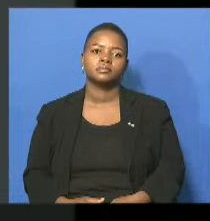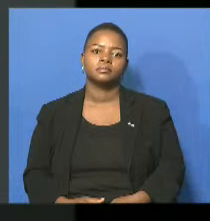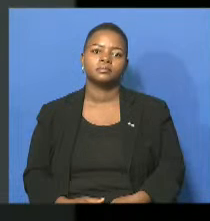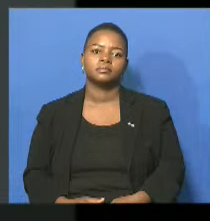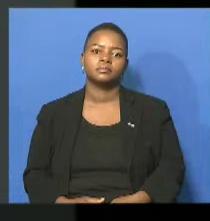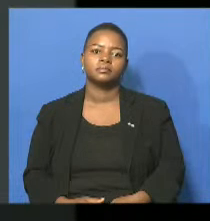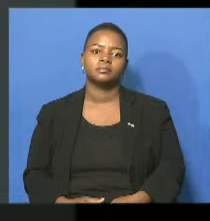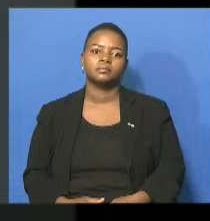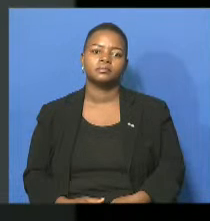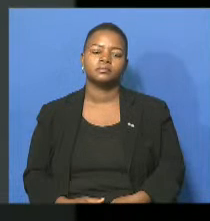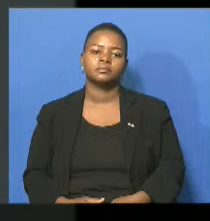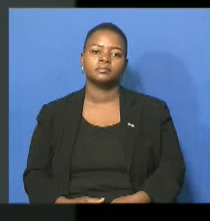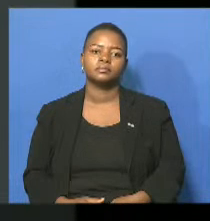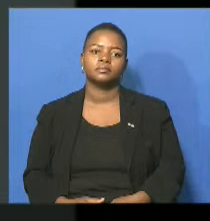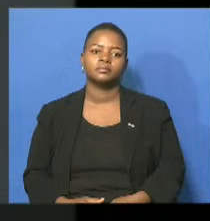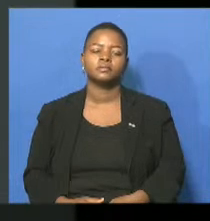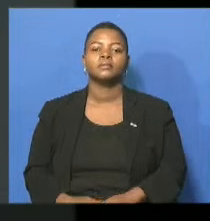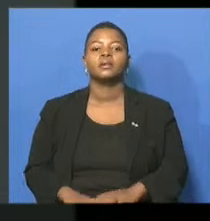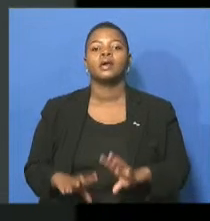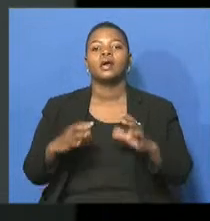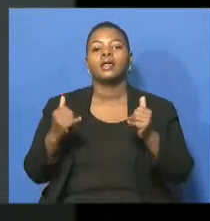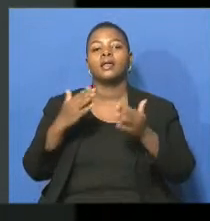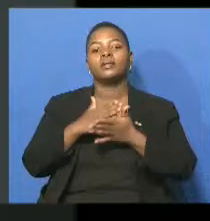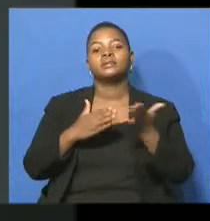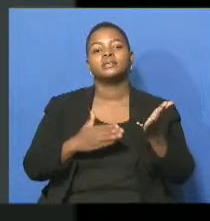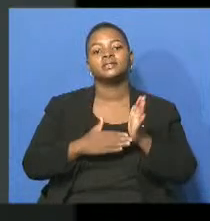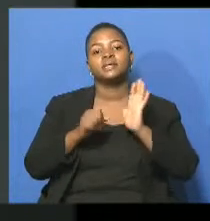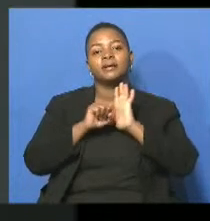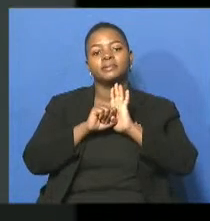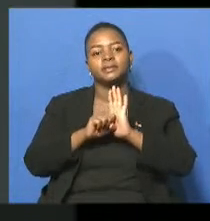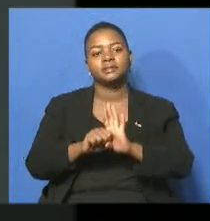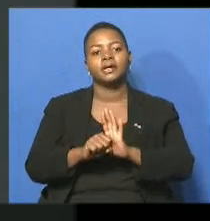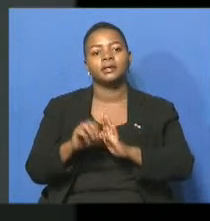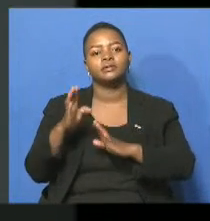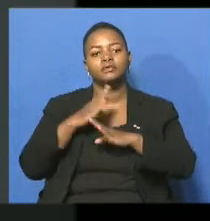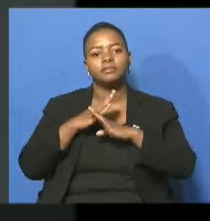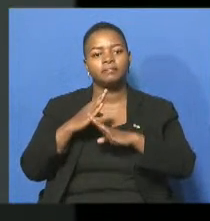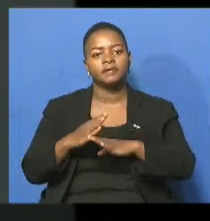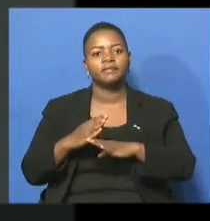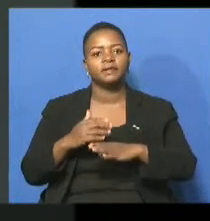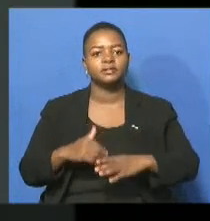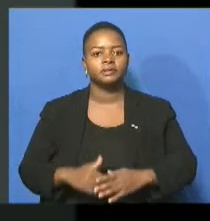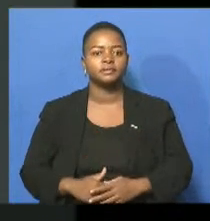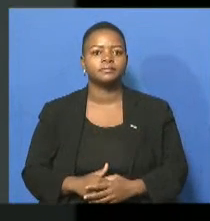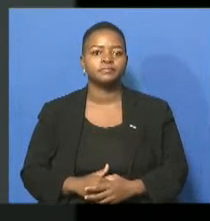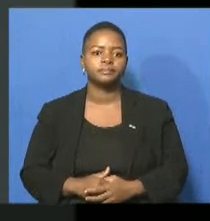just wrapping up. So those are some of the warning signs. And in terms of the prevention,